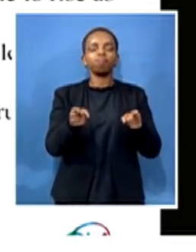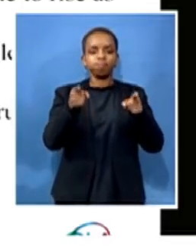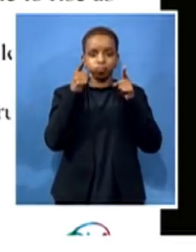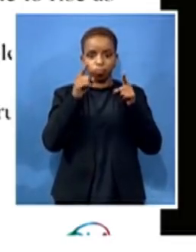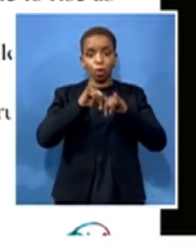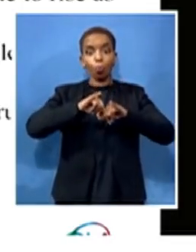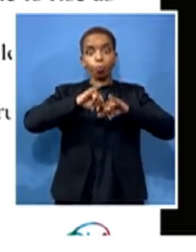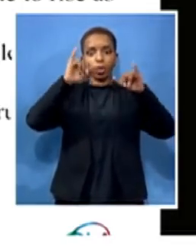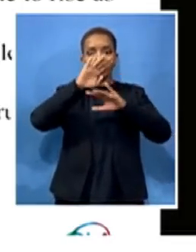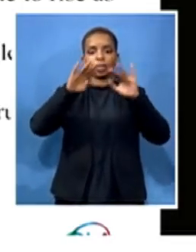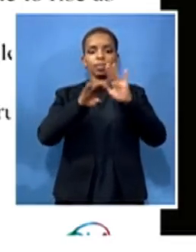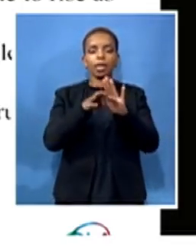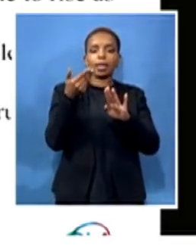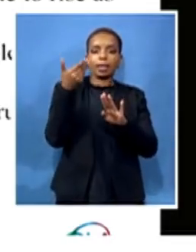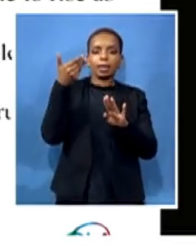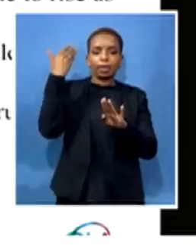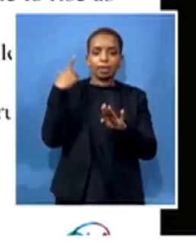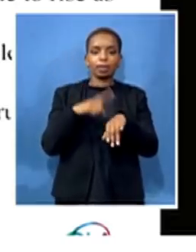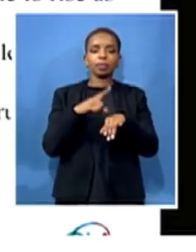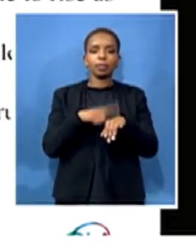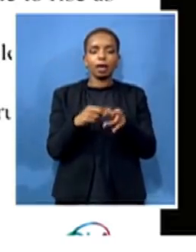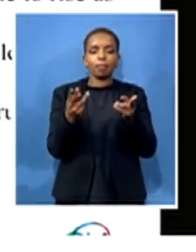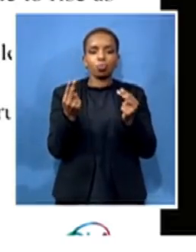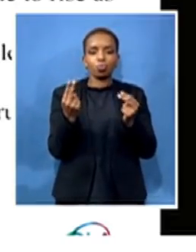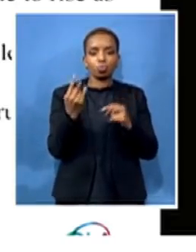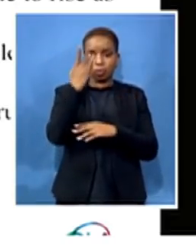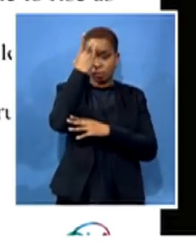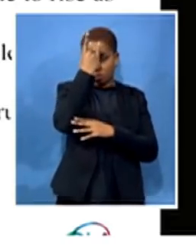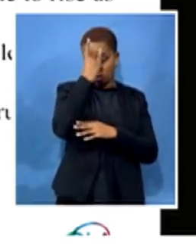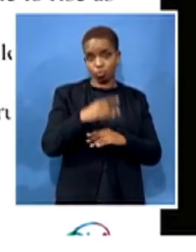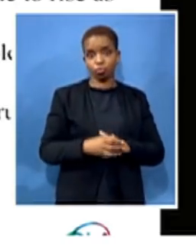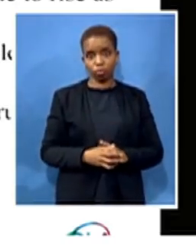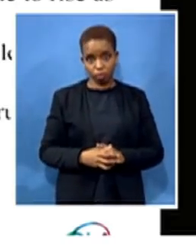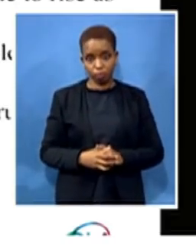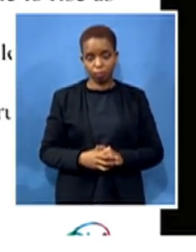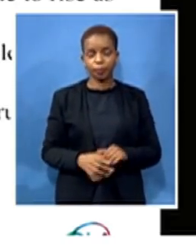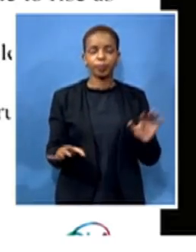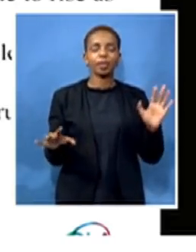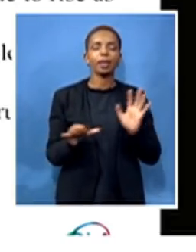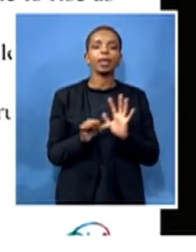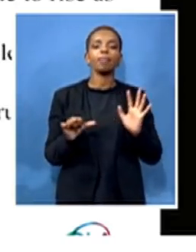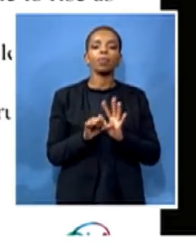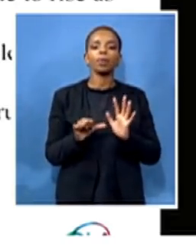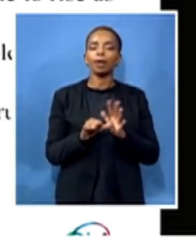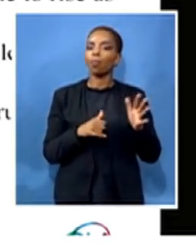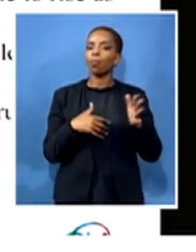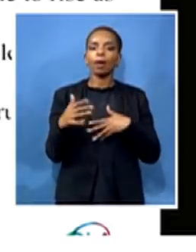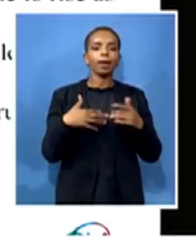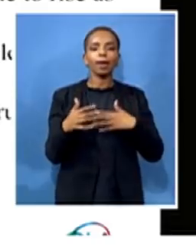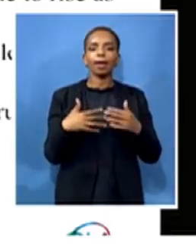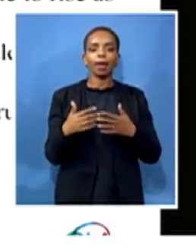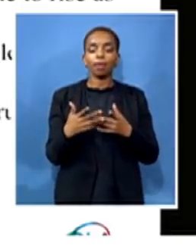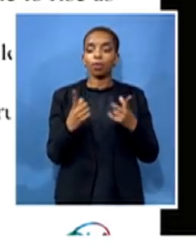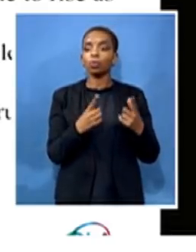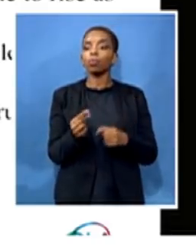case. It's important for us to say whatever we are doing, we must be aware that we are facing a much bigger COVID